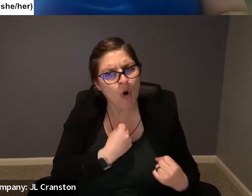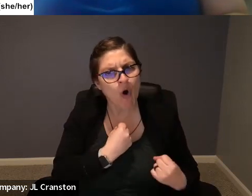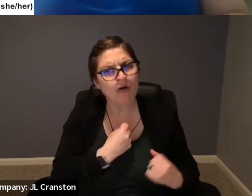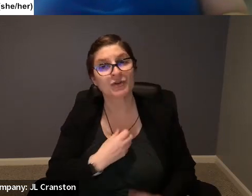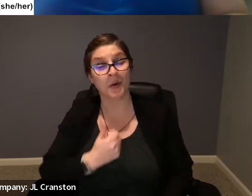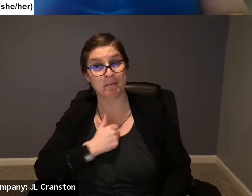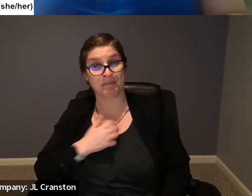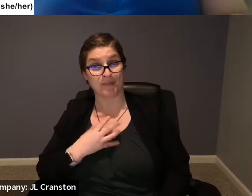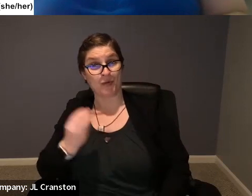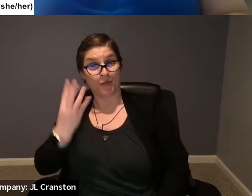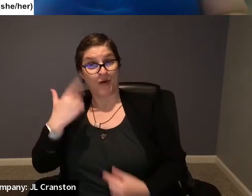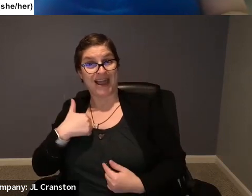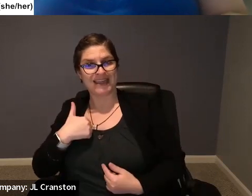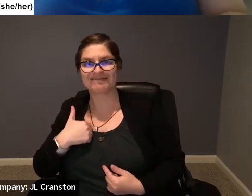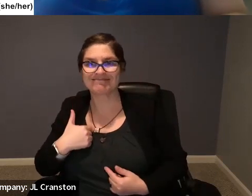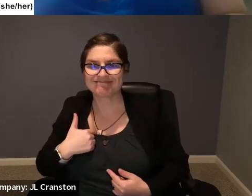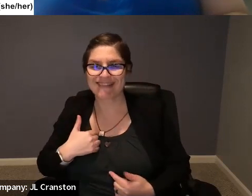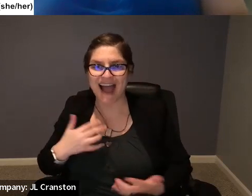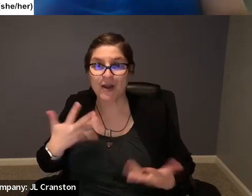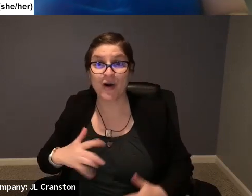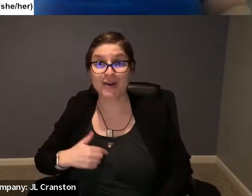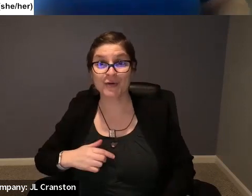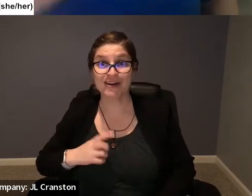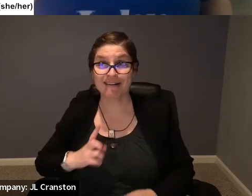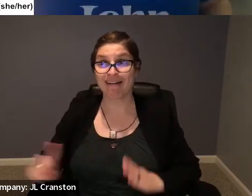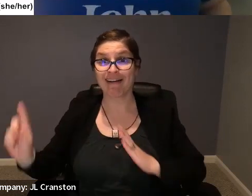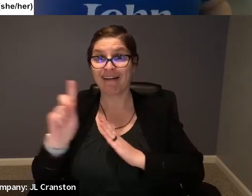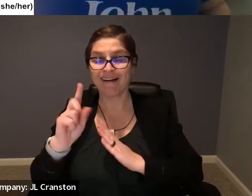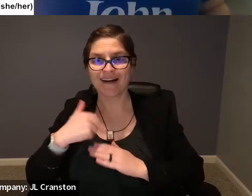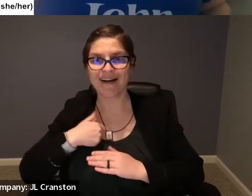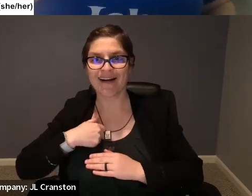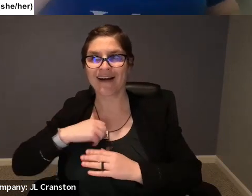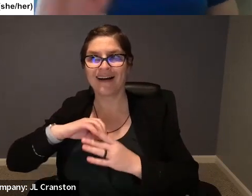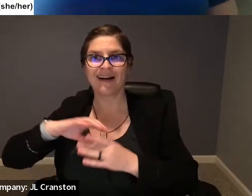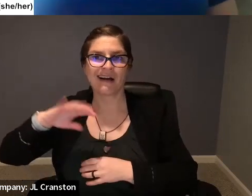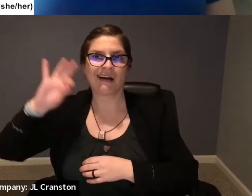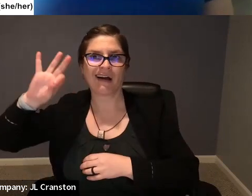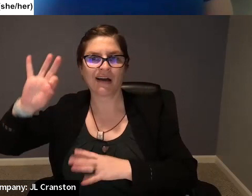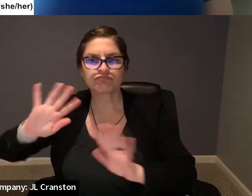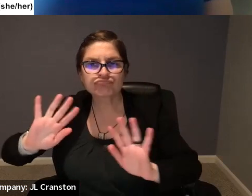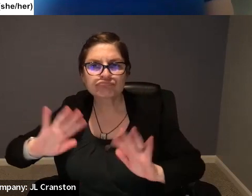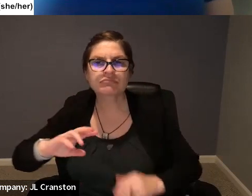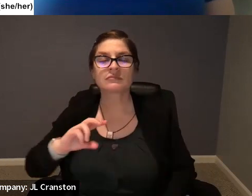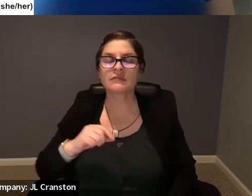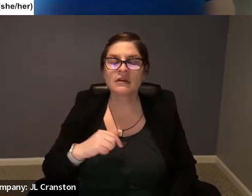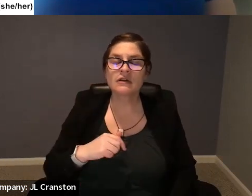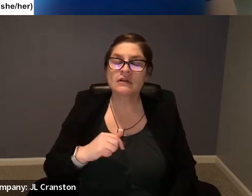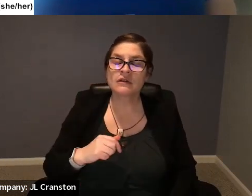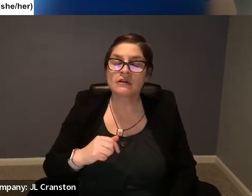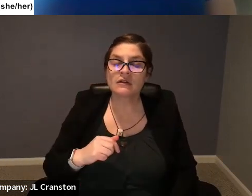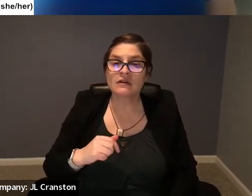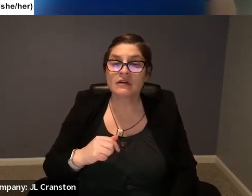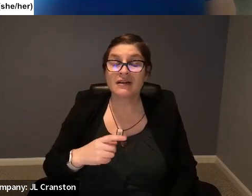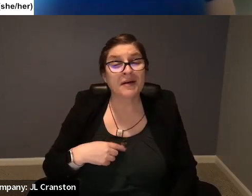white creator, I don't want to be the voice of that, but we do have stories, but no, there are not stories,